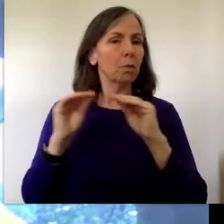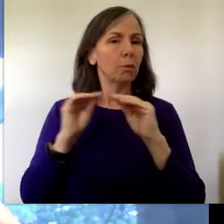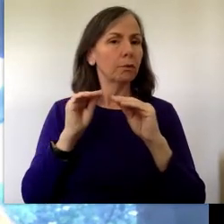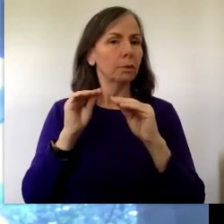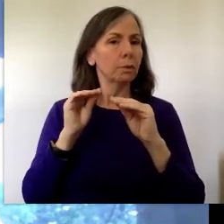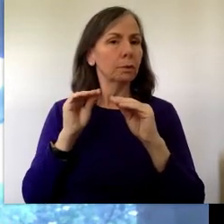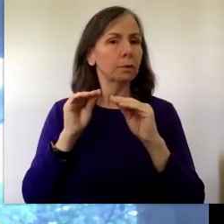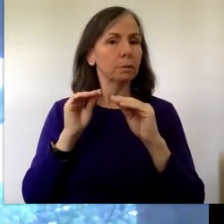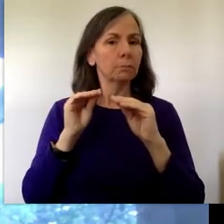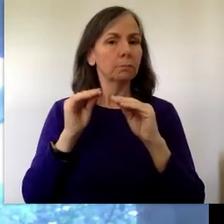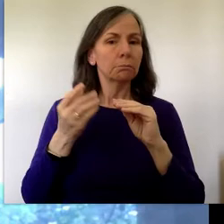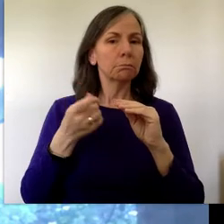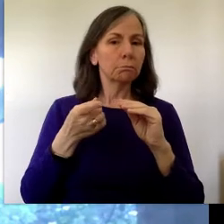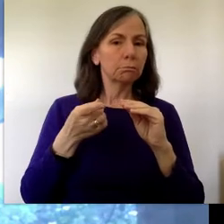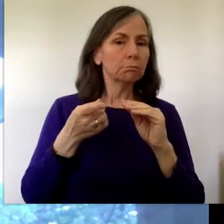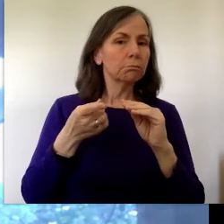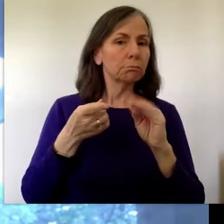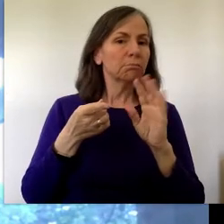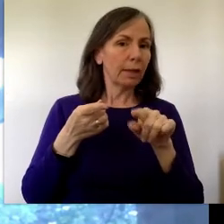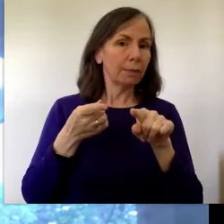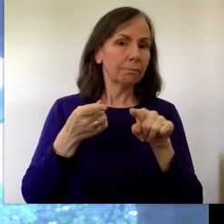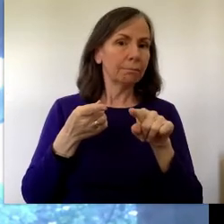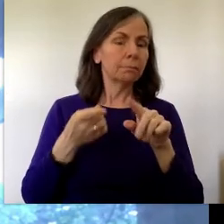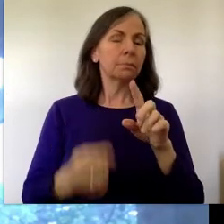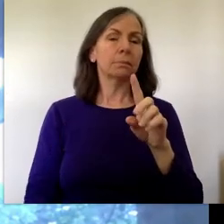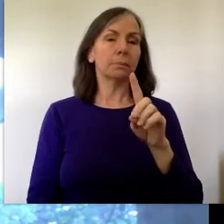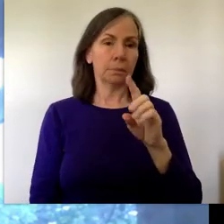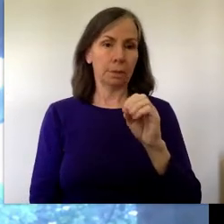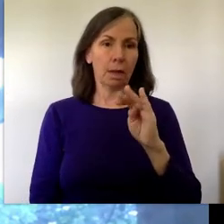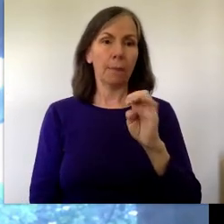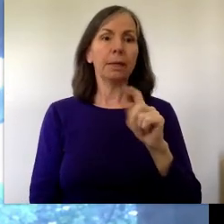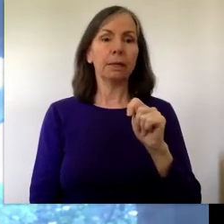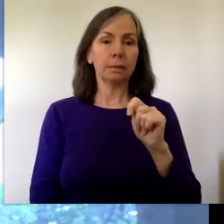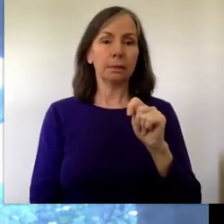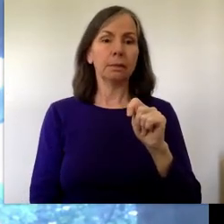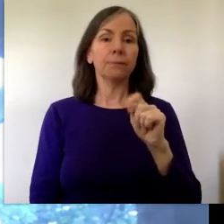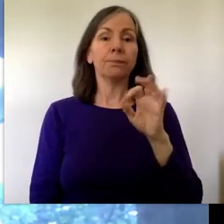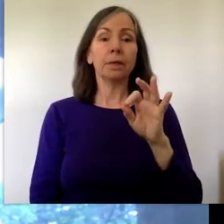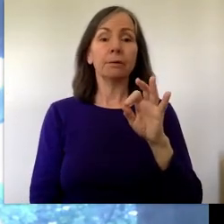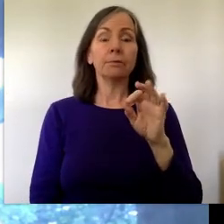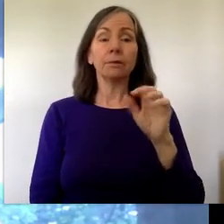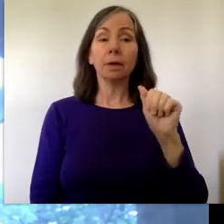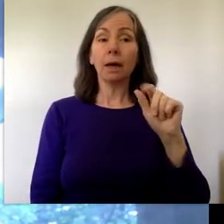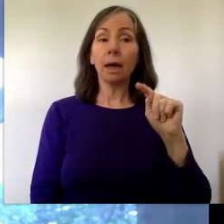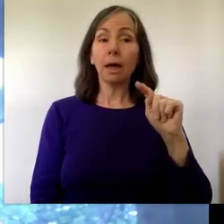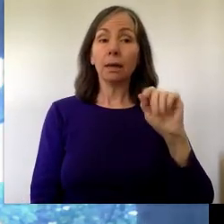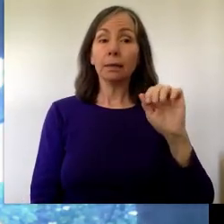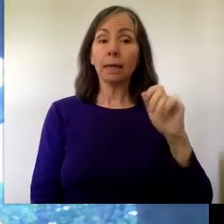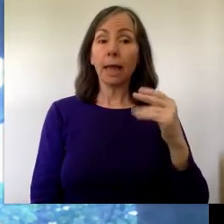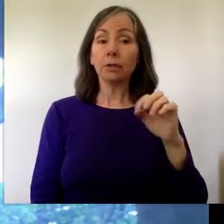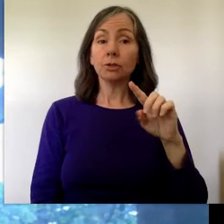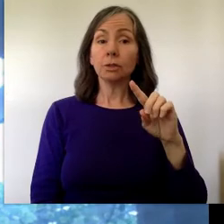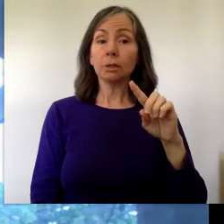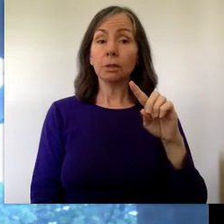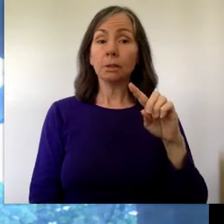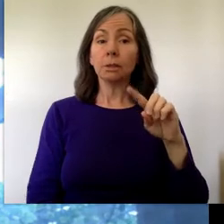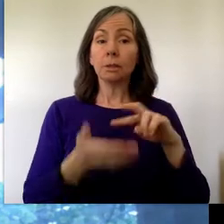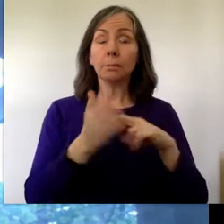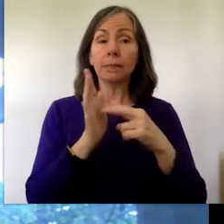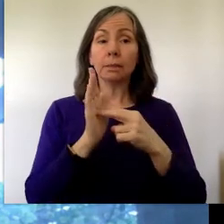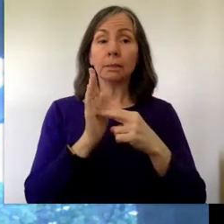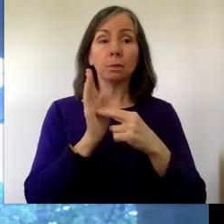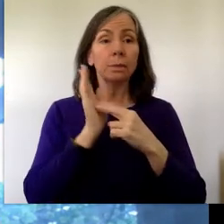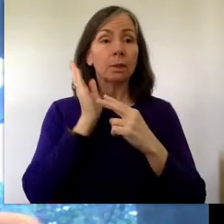here, like this. So if you have attached, you wouldn't have this separation.